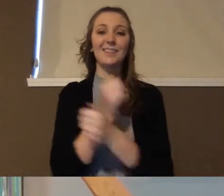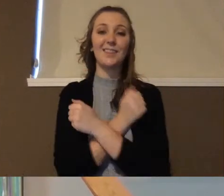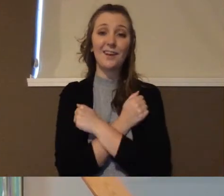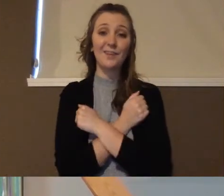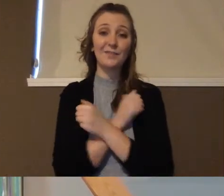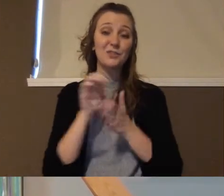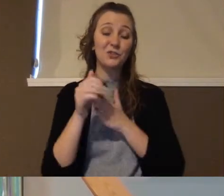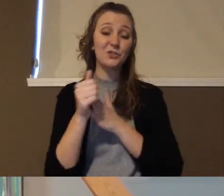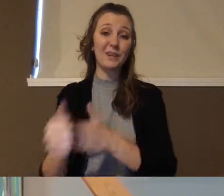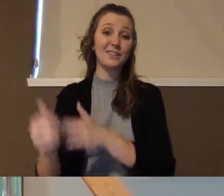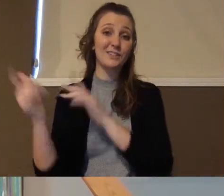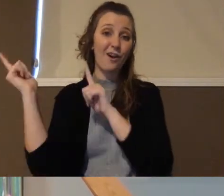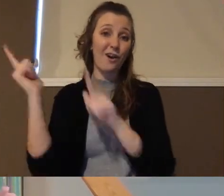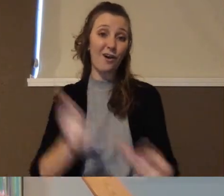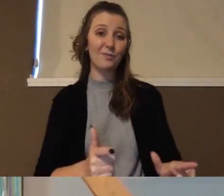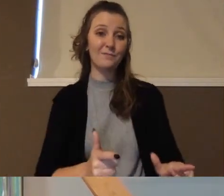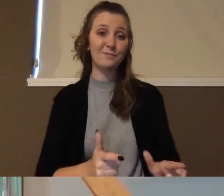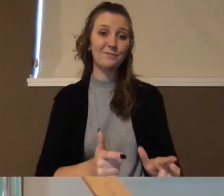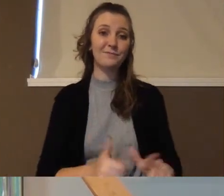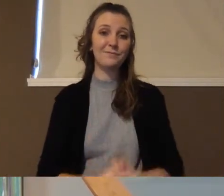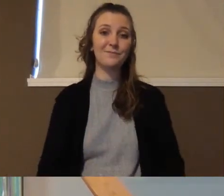love directs all.